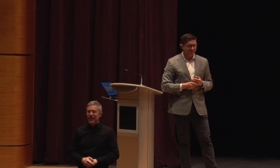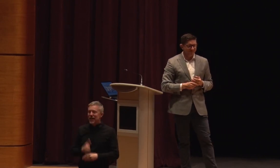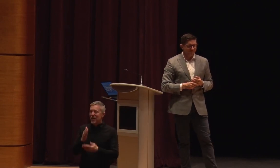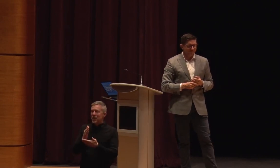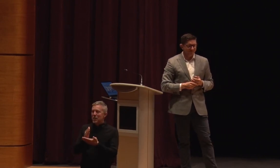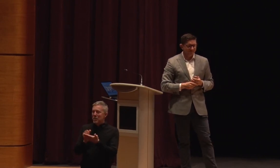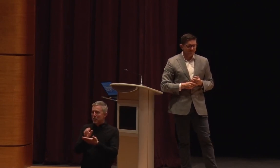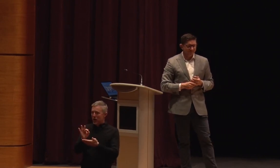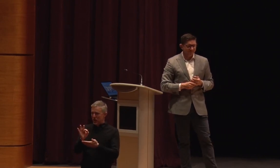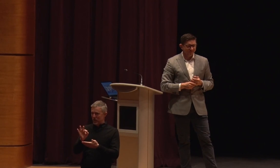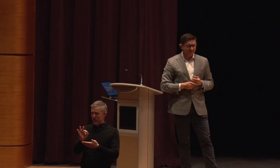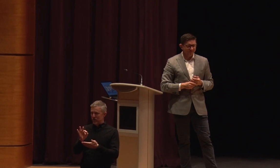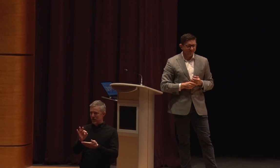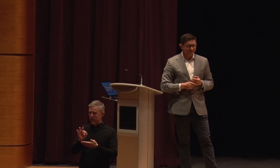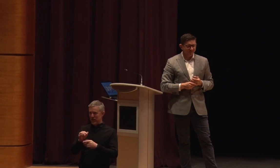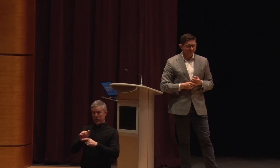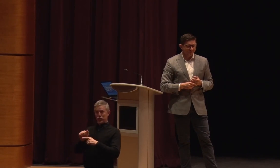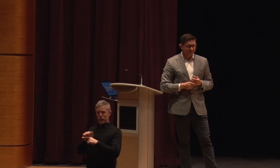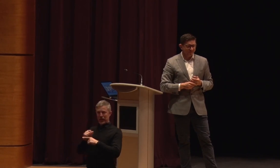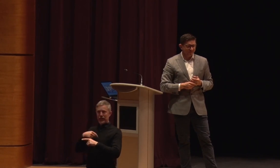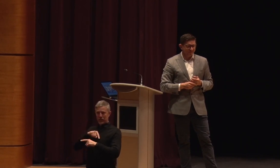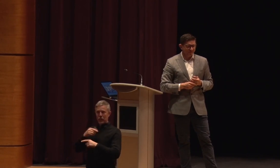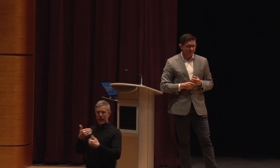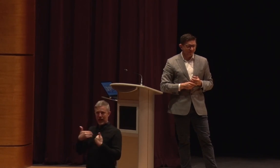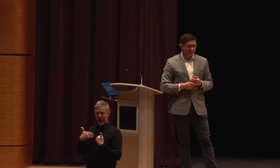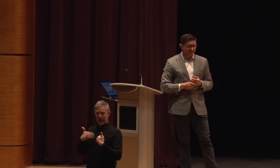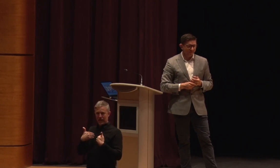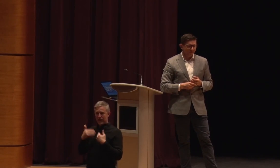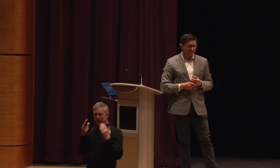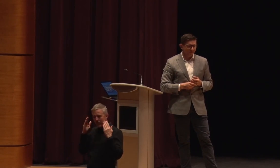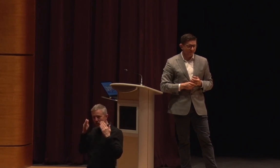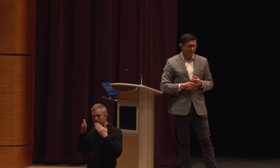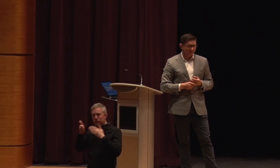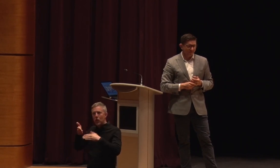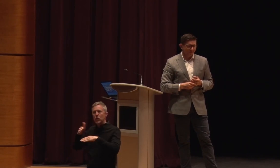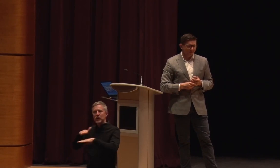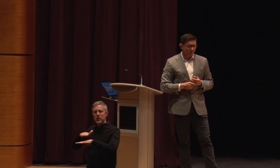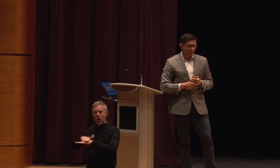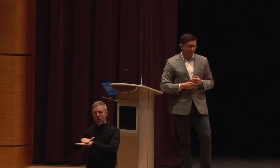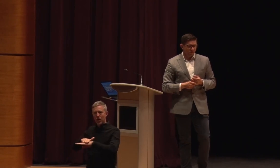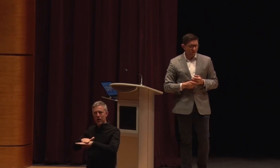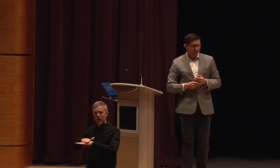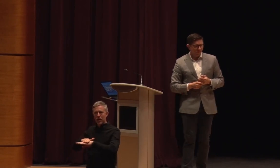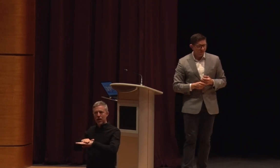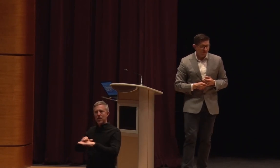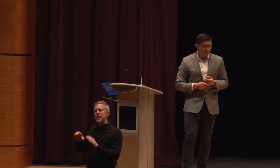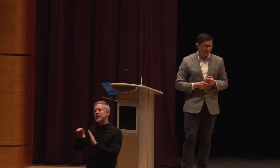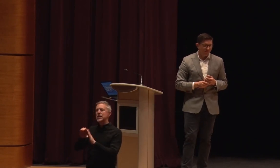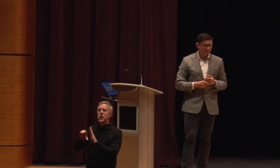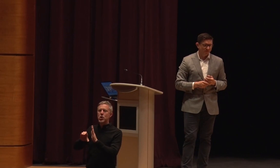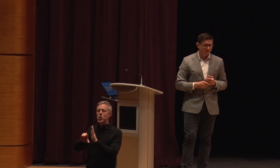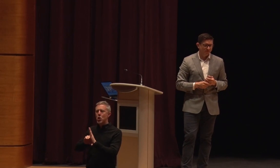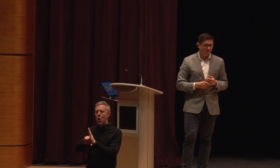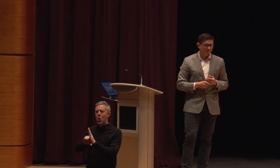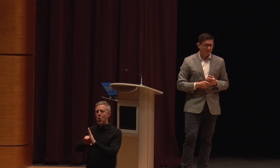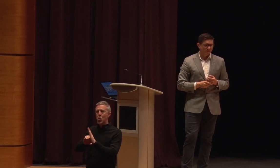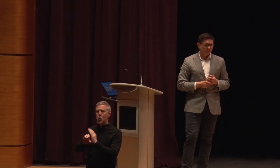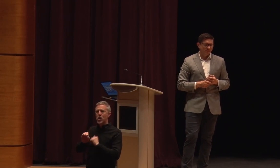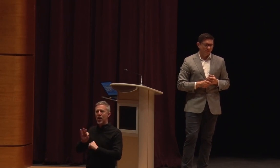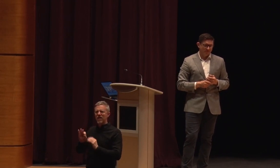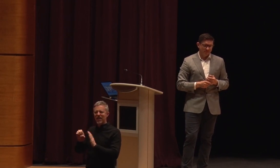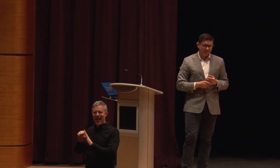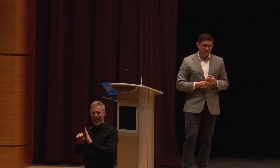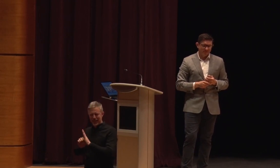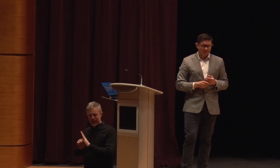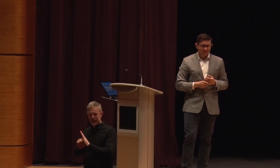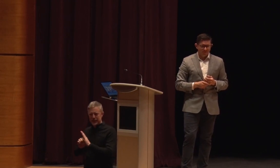Part of the training that we have is to focus on the code or the communication and mediation, but